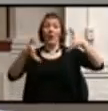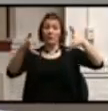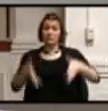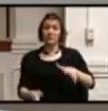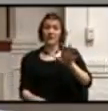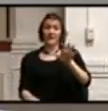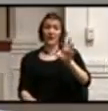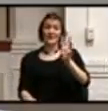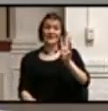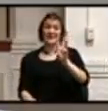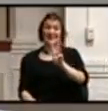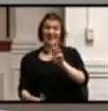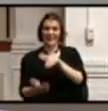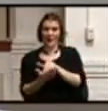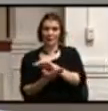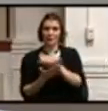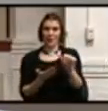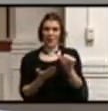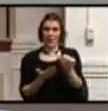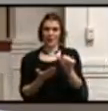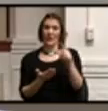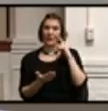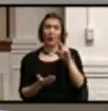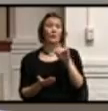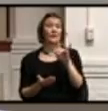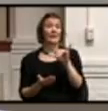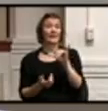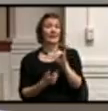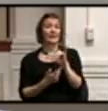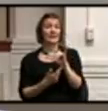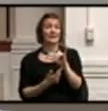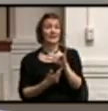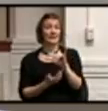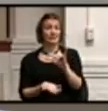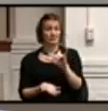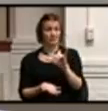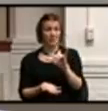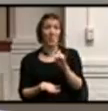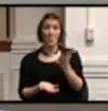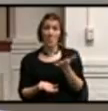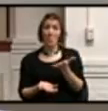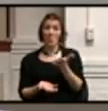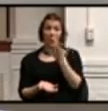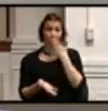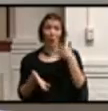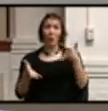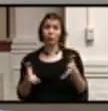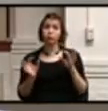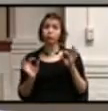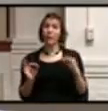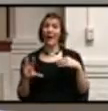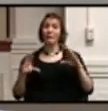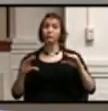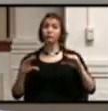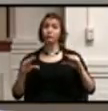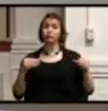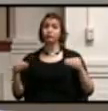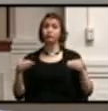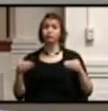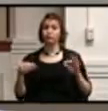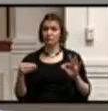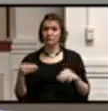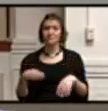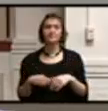of $566,000 in the utility fund. So a fairly healthy surplus. And